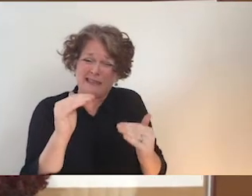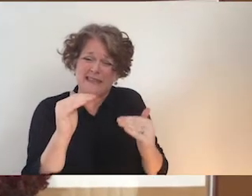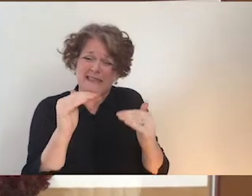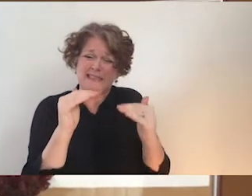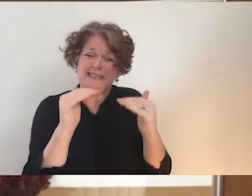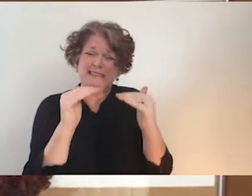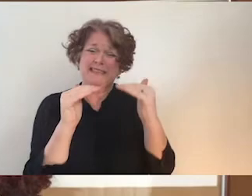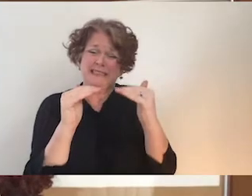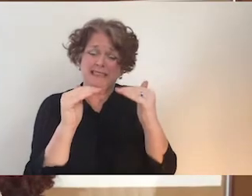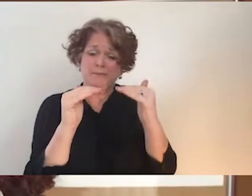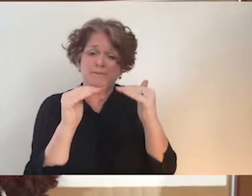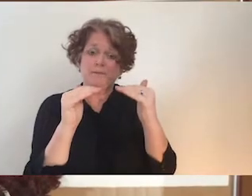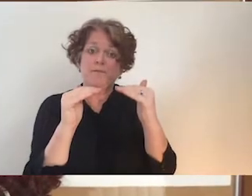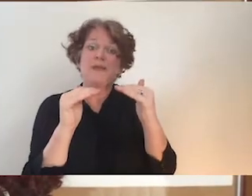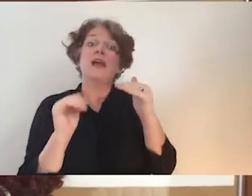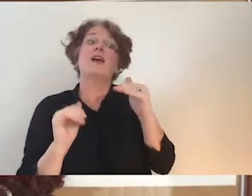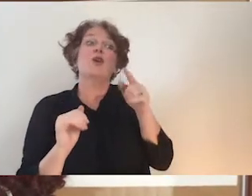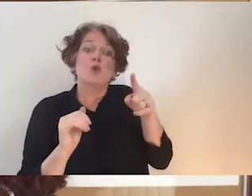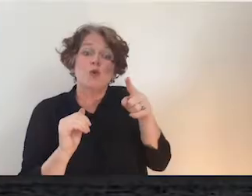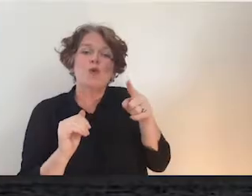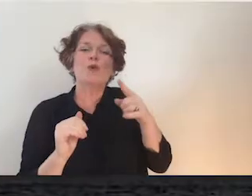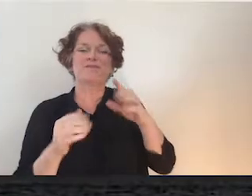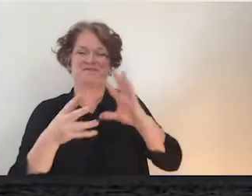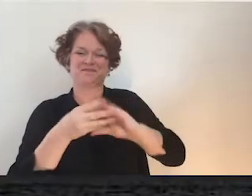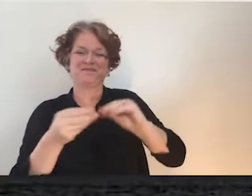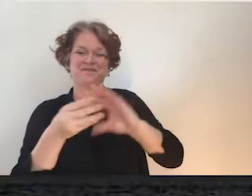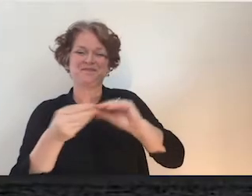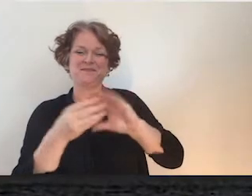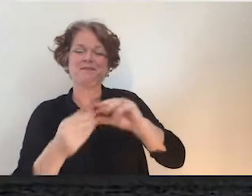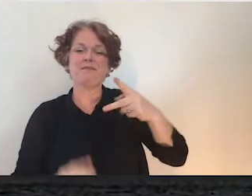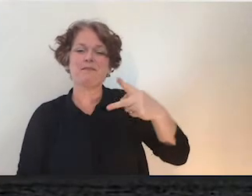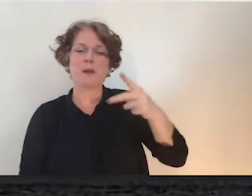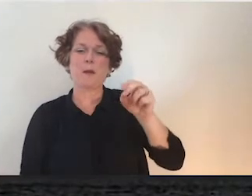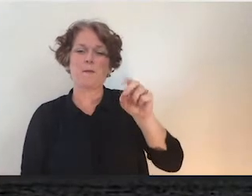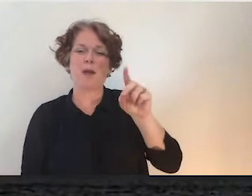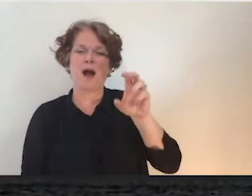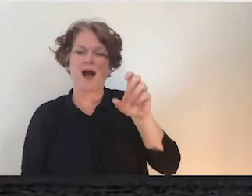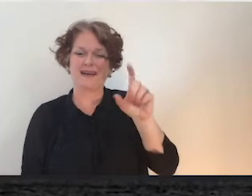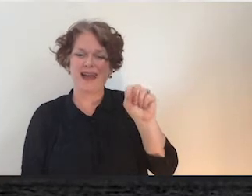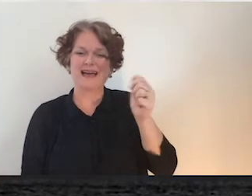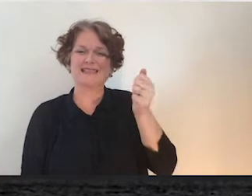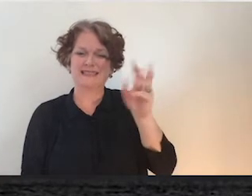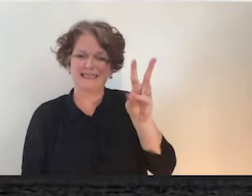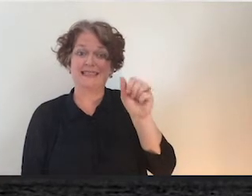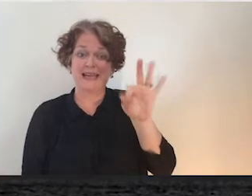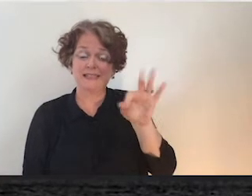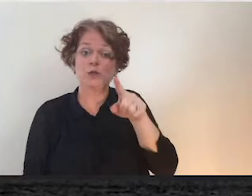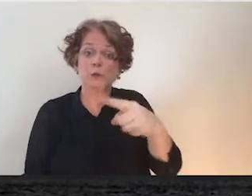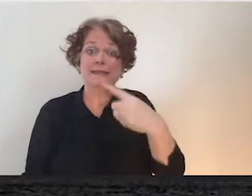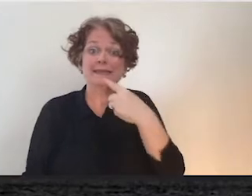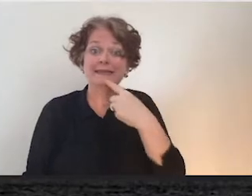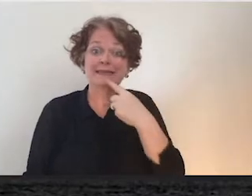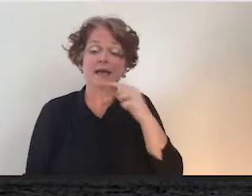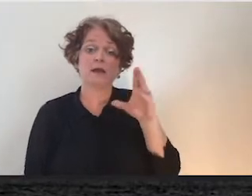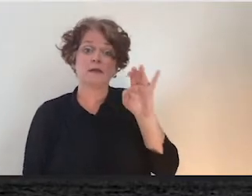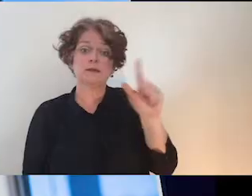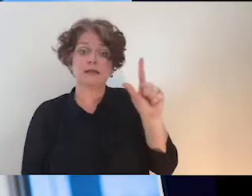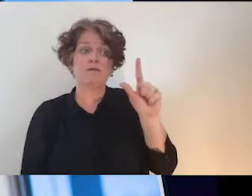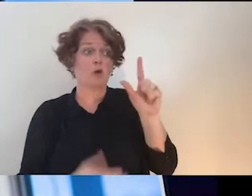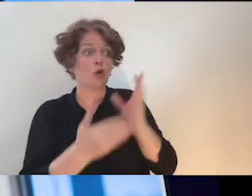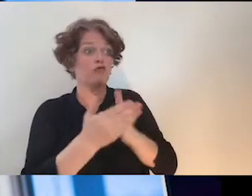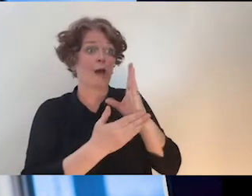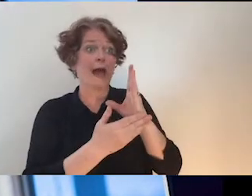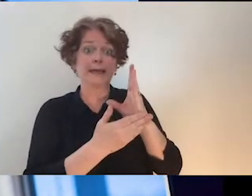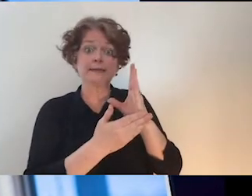nation's education achievement gap. And in your narration of the 1619 podcast, you assert that the civil rights movement